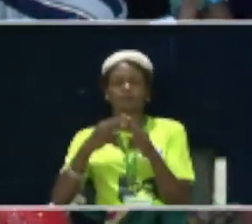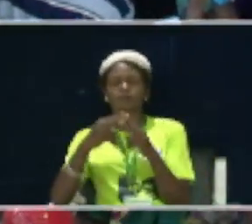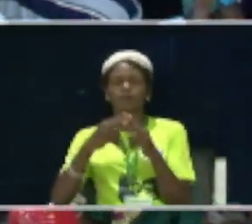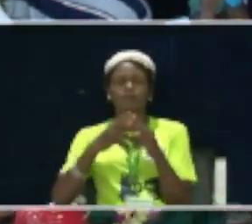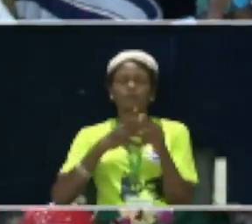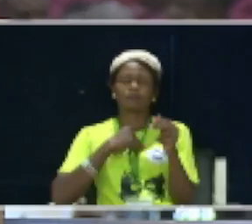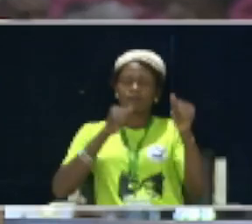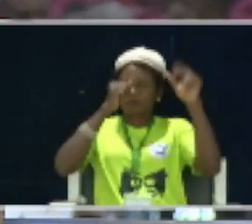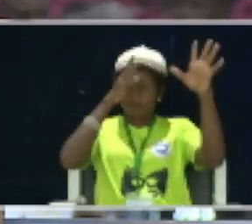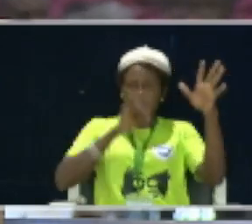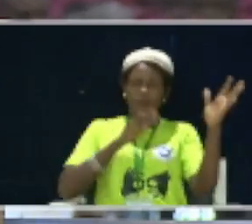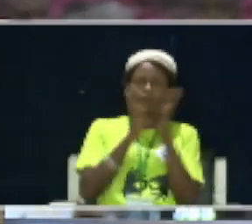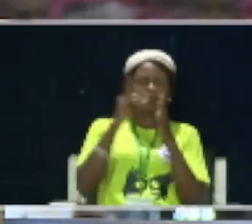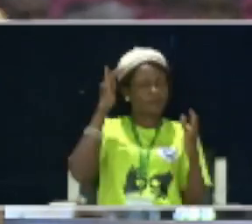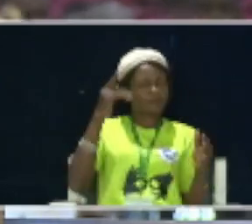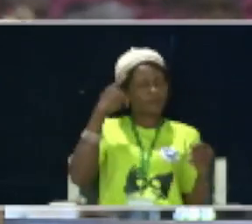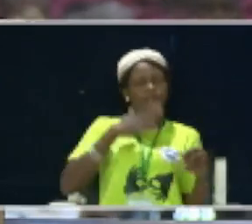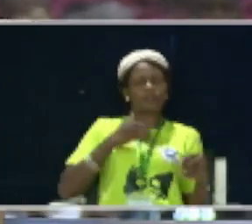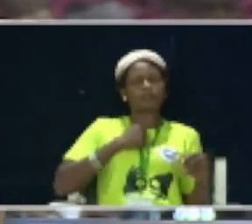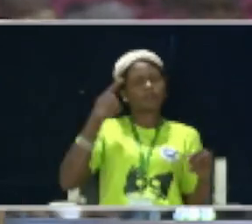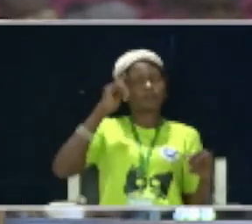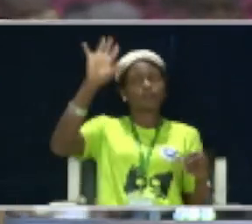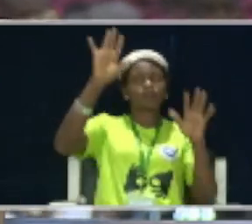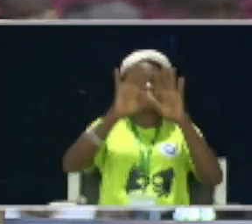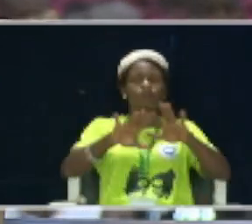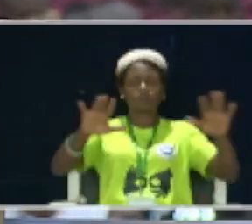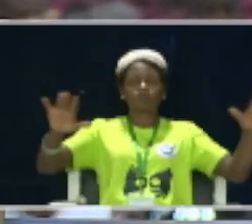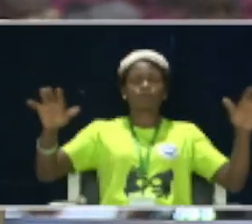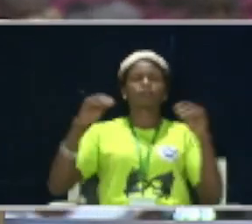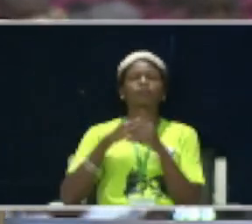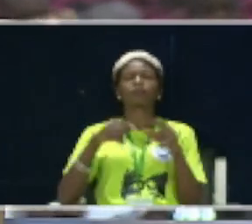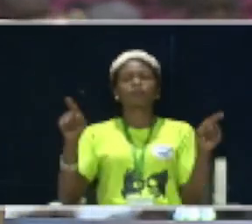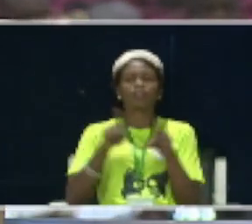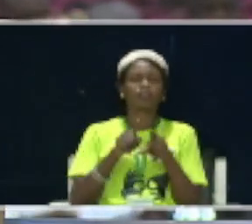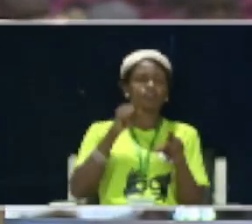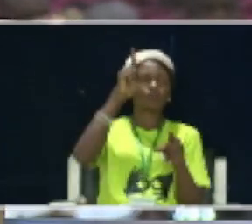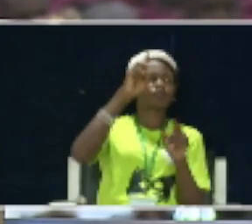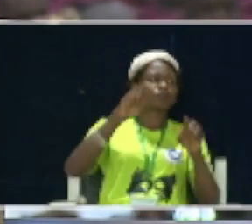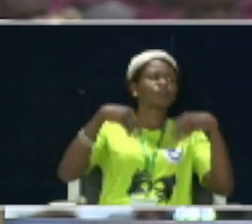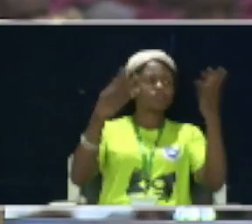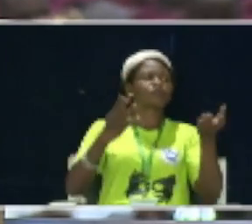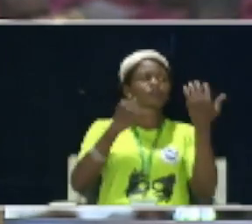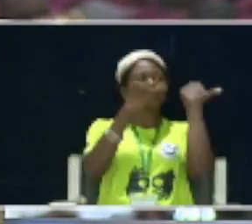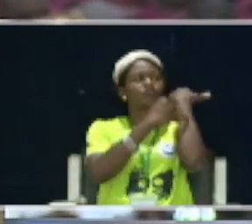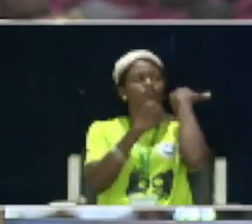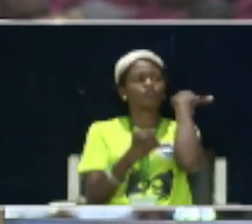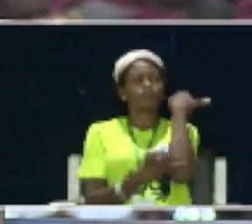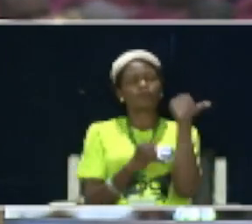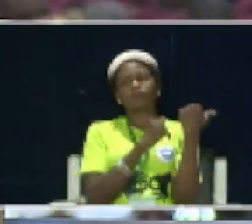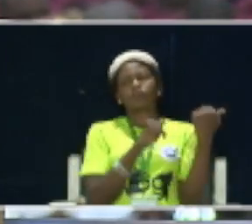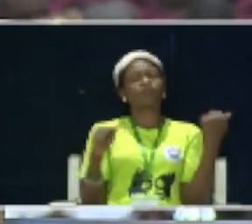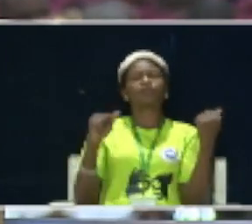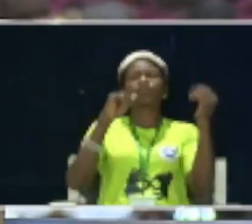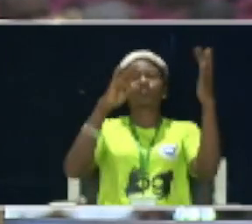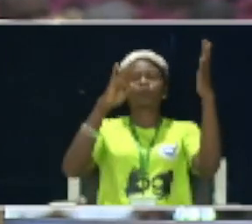And Father, I pray for myself and for your children. As you gave Joseph an